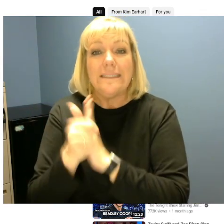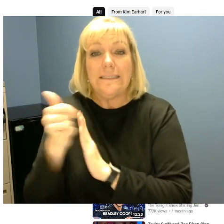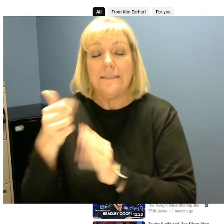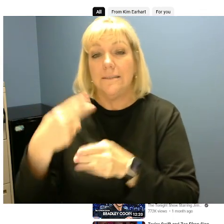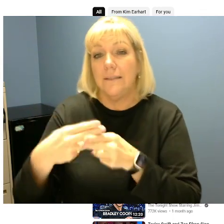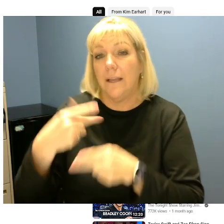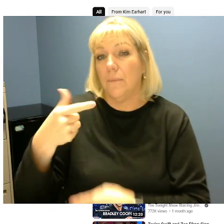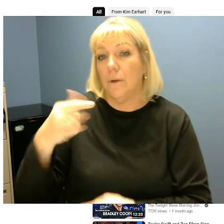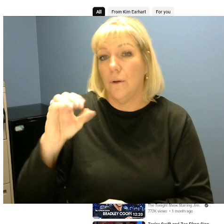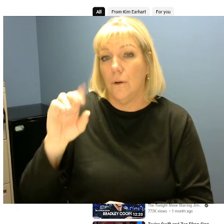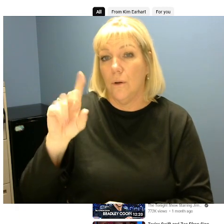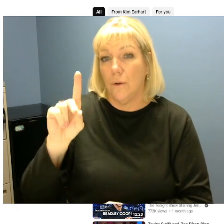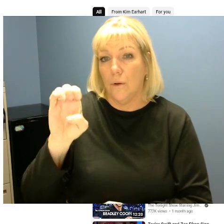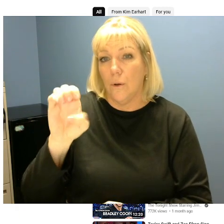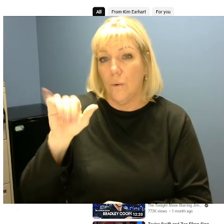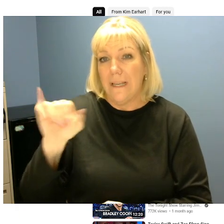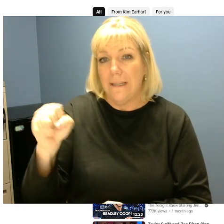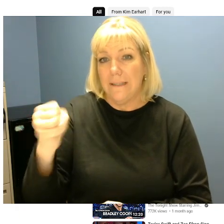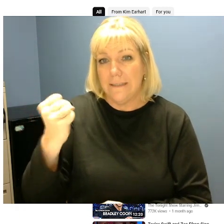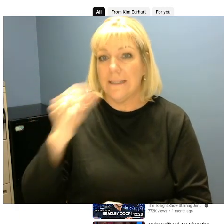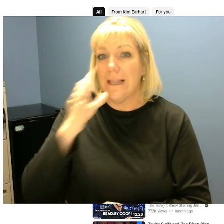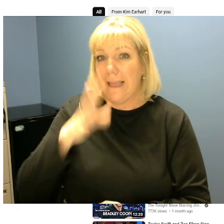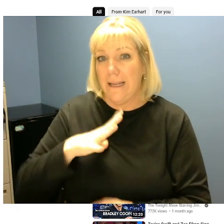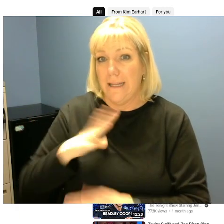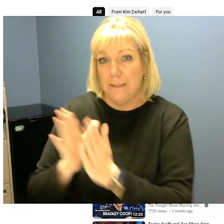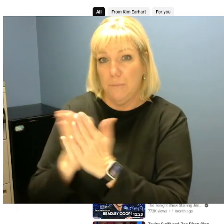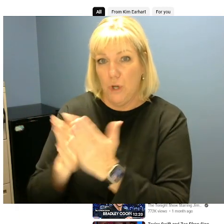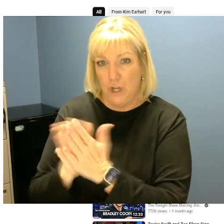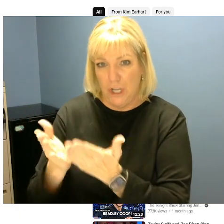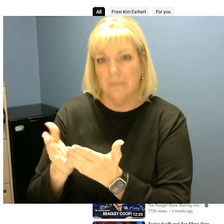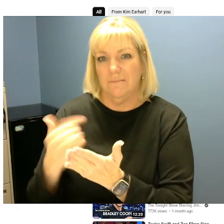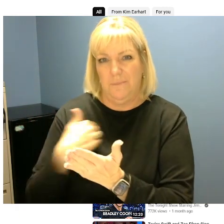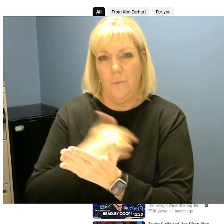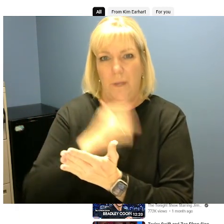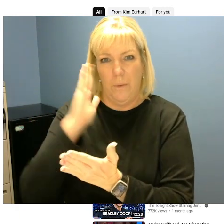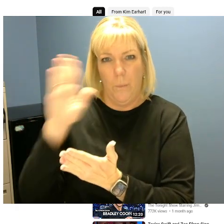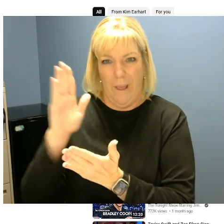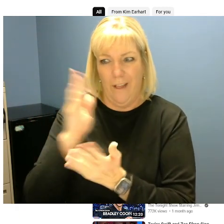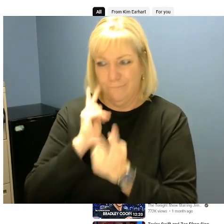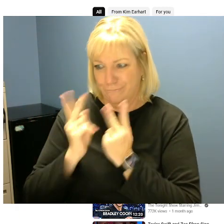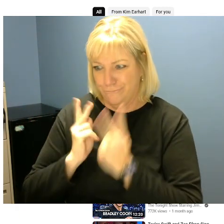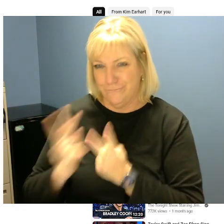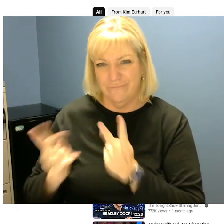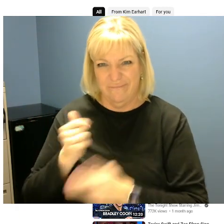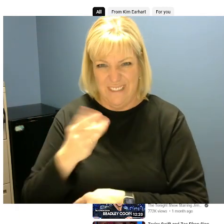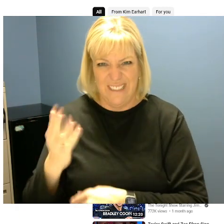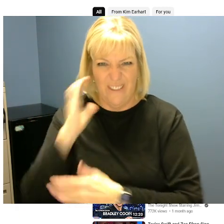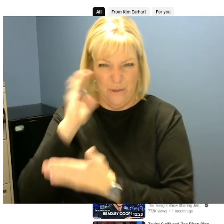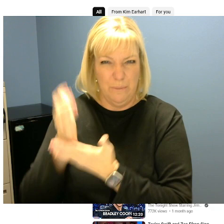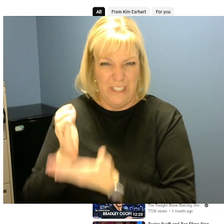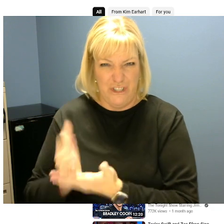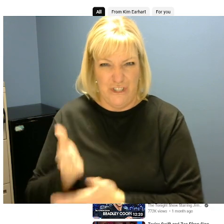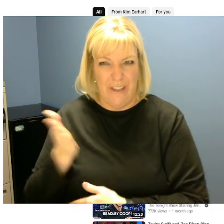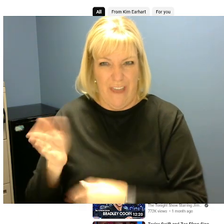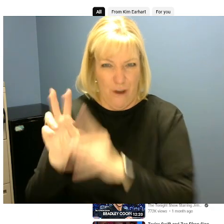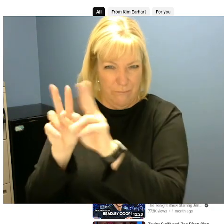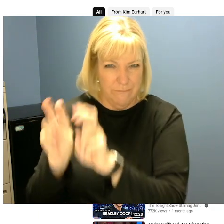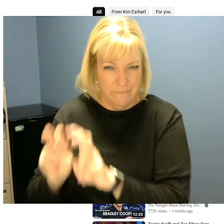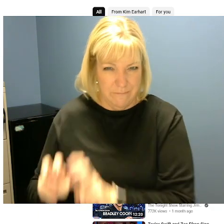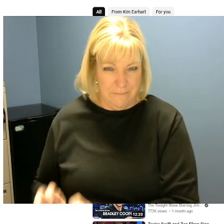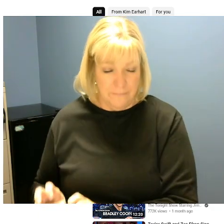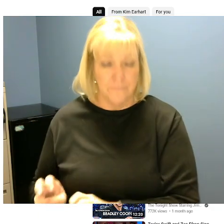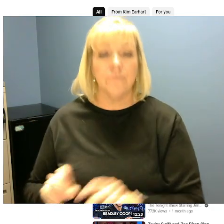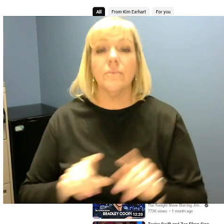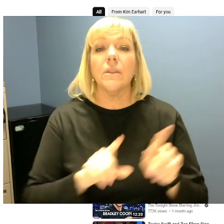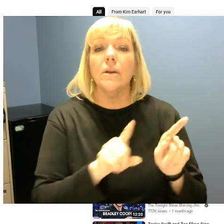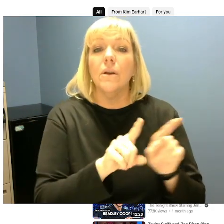little bit of time with, looking at some of the pictures there. And then the other thing that we're going to see in the called domesticity is,